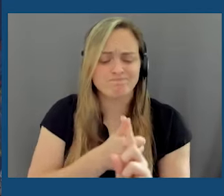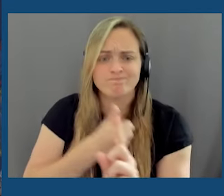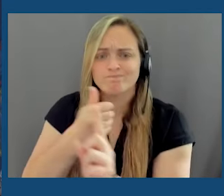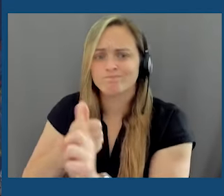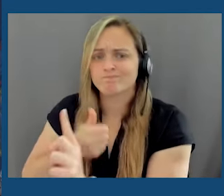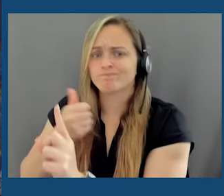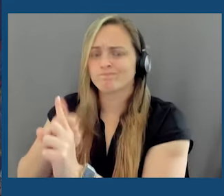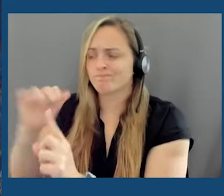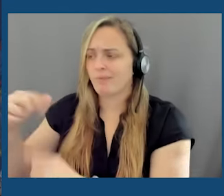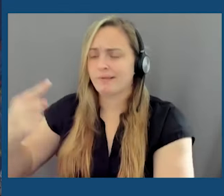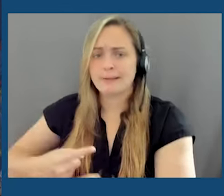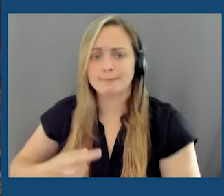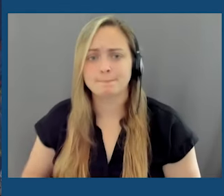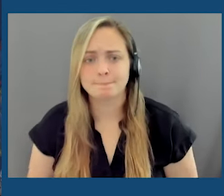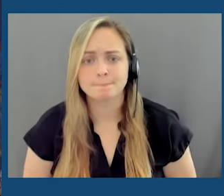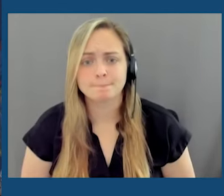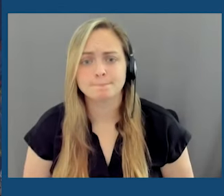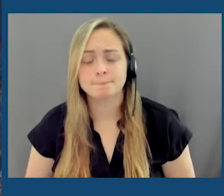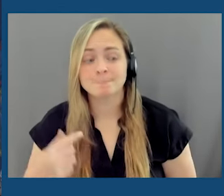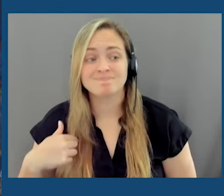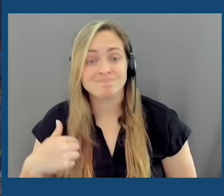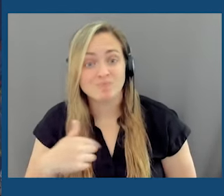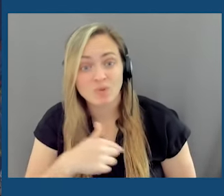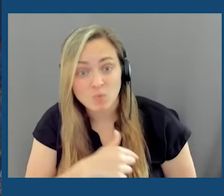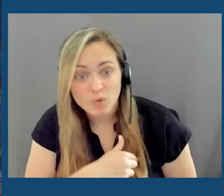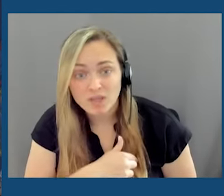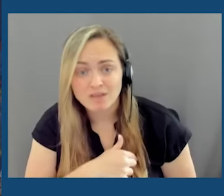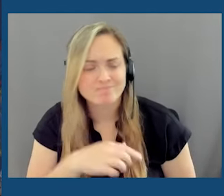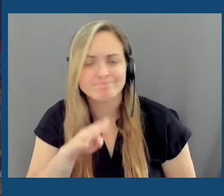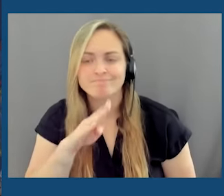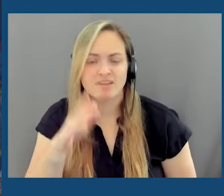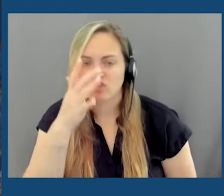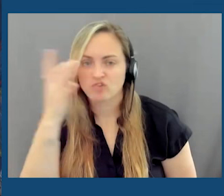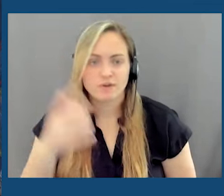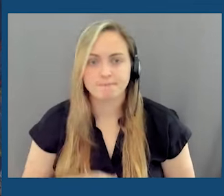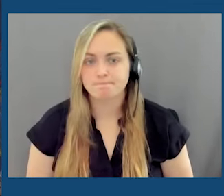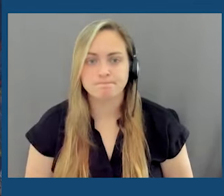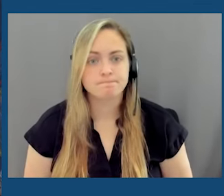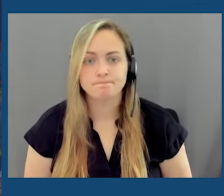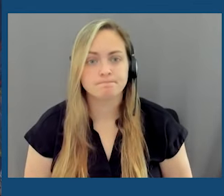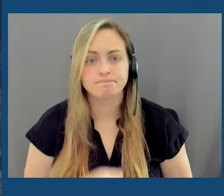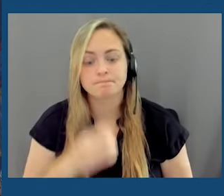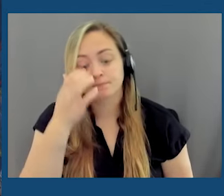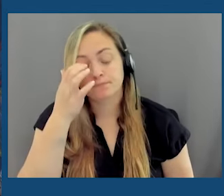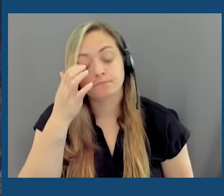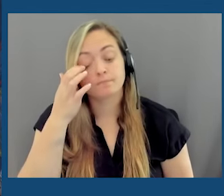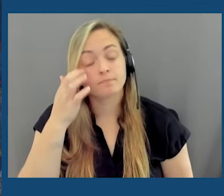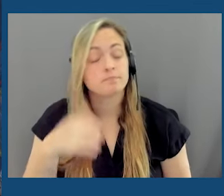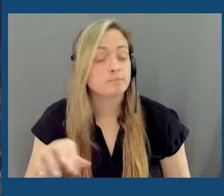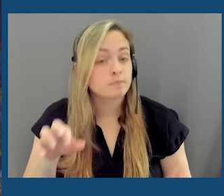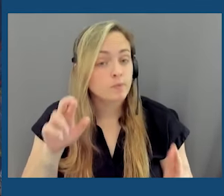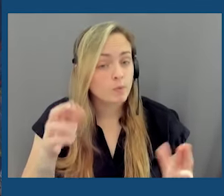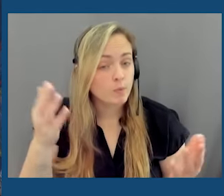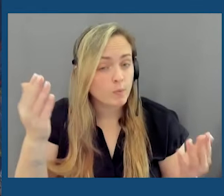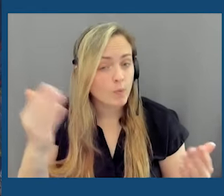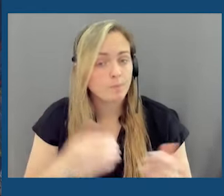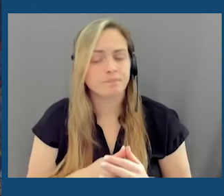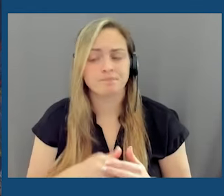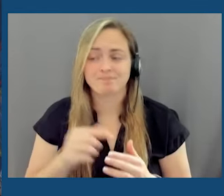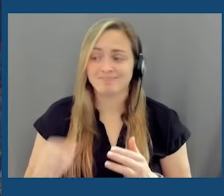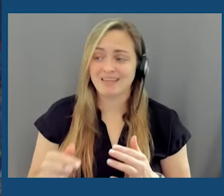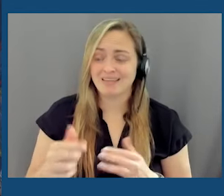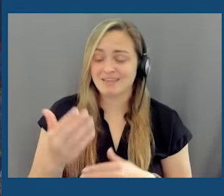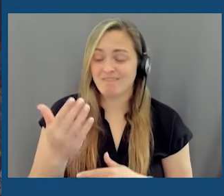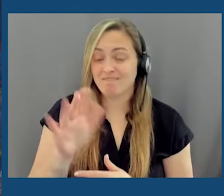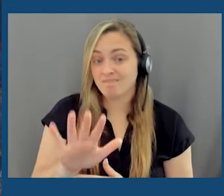that day. We will never forget. It is my hope that with this